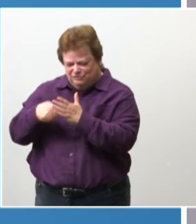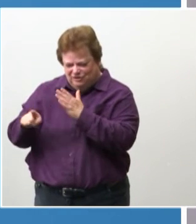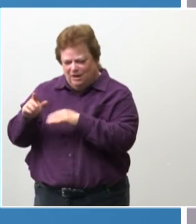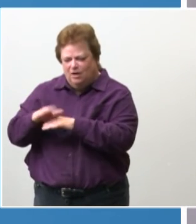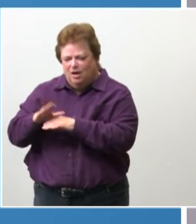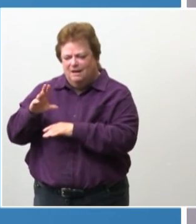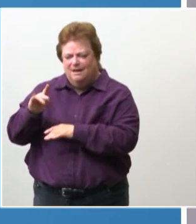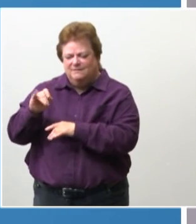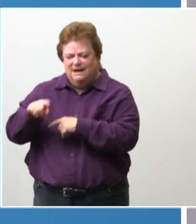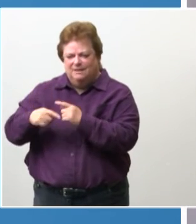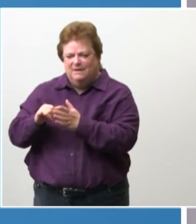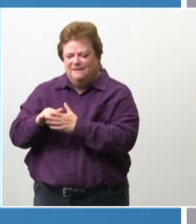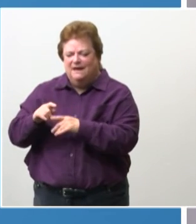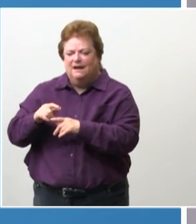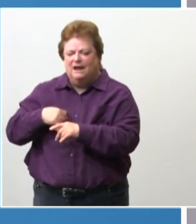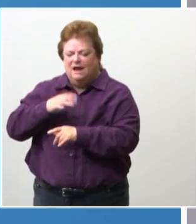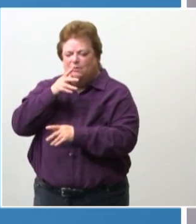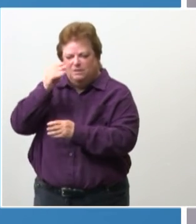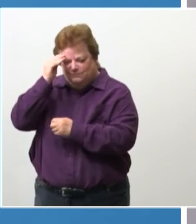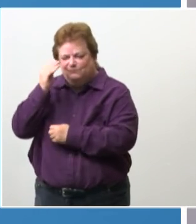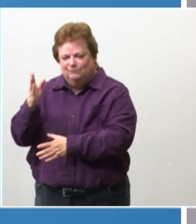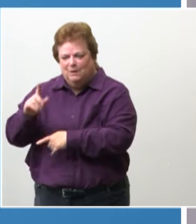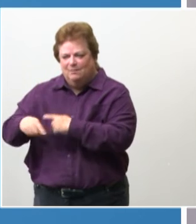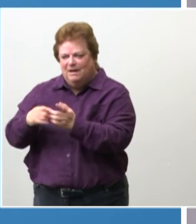to you and tell you.